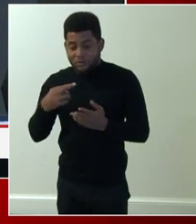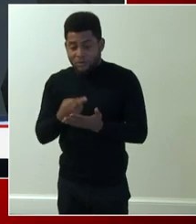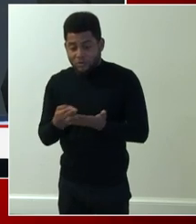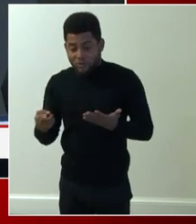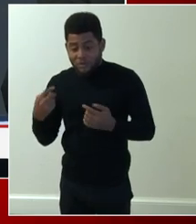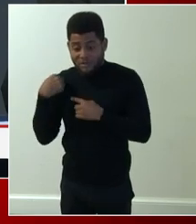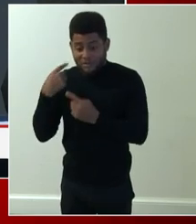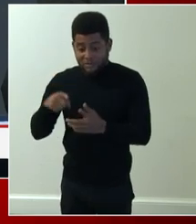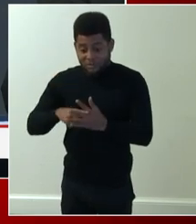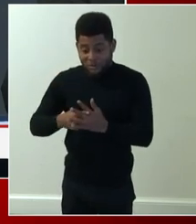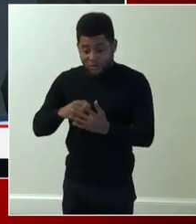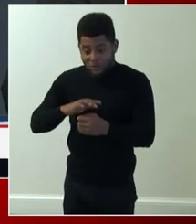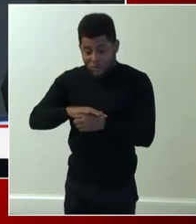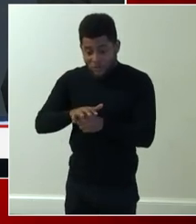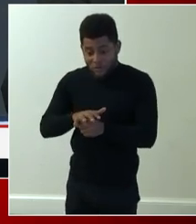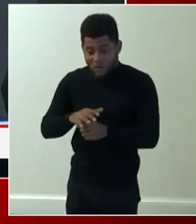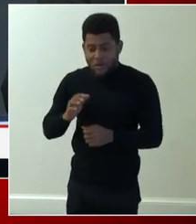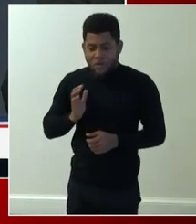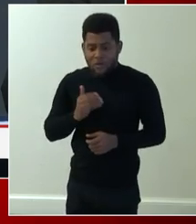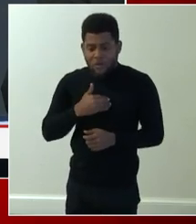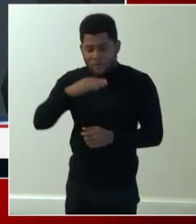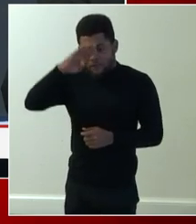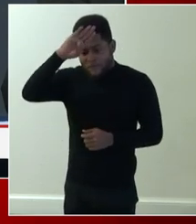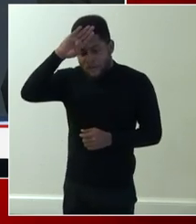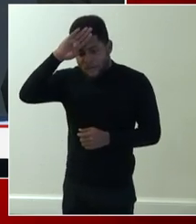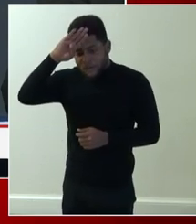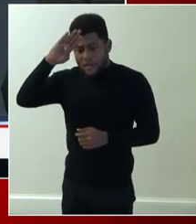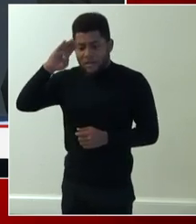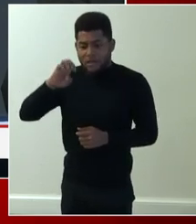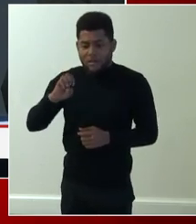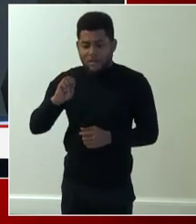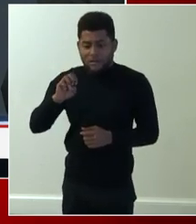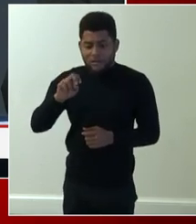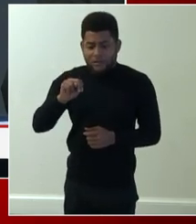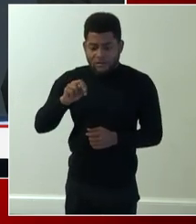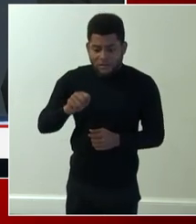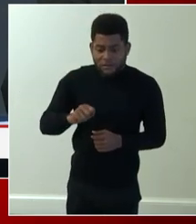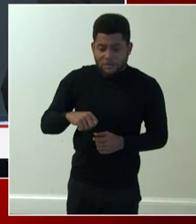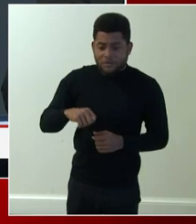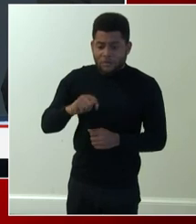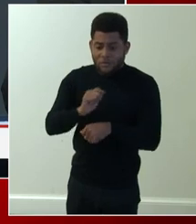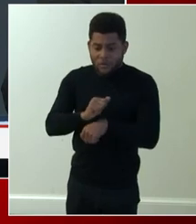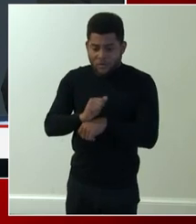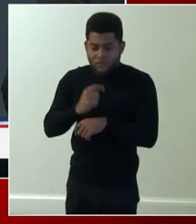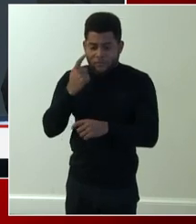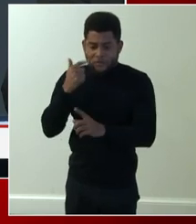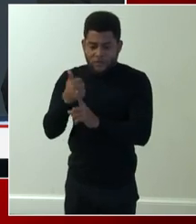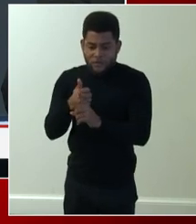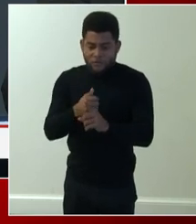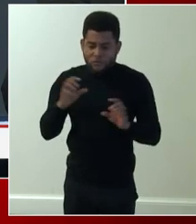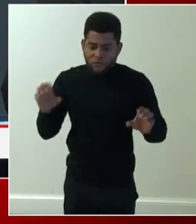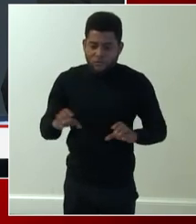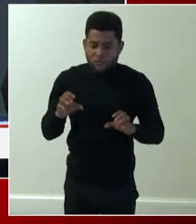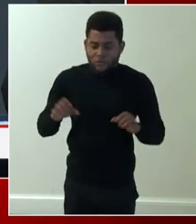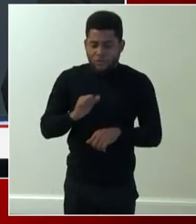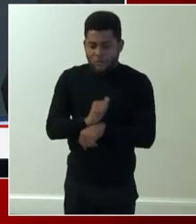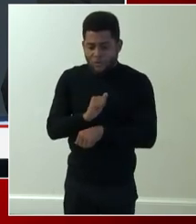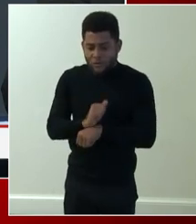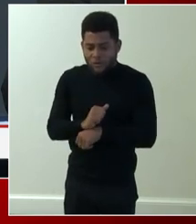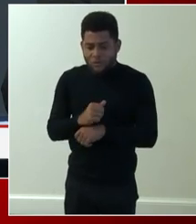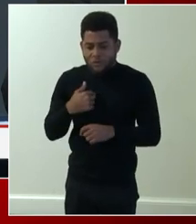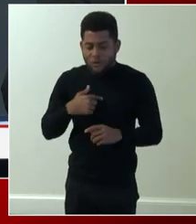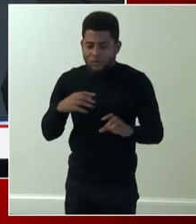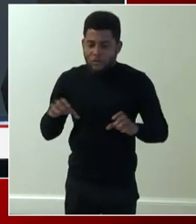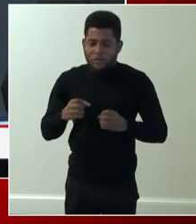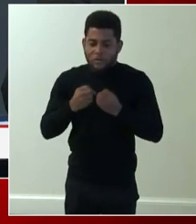pandemic, firefighters and EMTs and paramedics have been at the forefront of putting themselves at risk in doing their work. And they've done so bravely